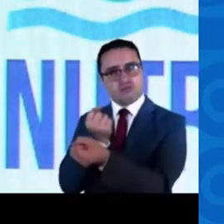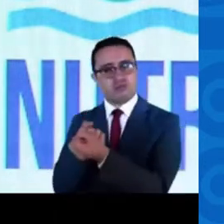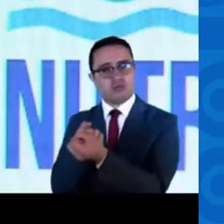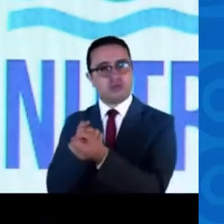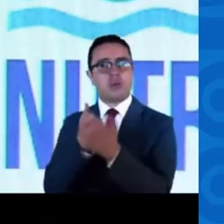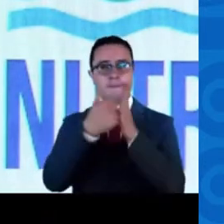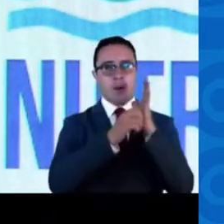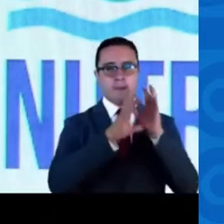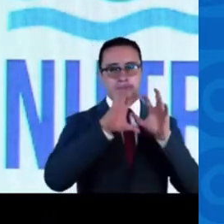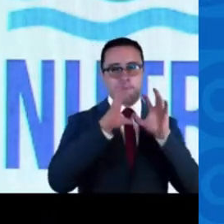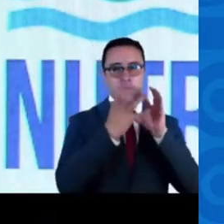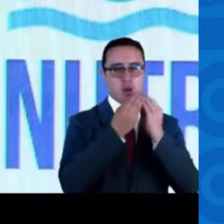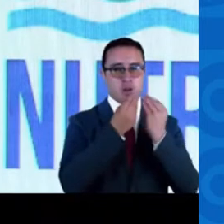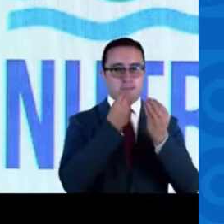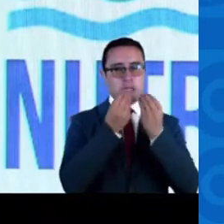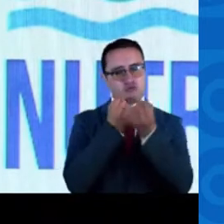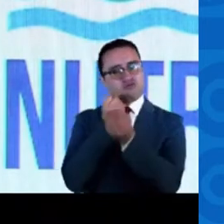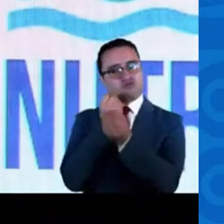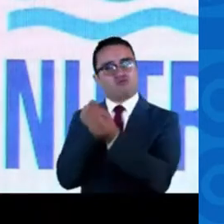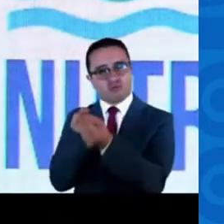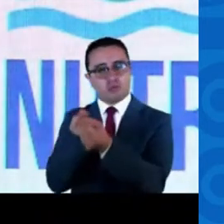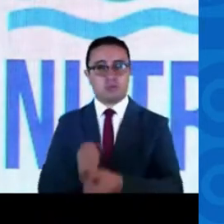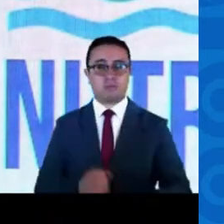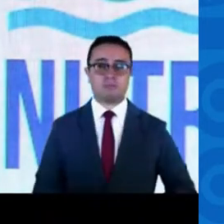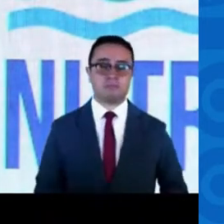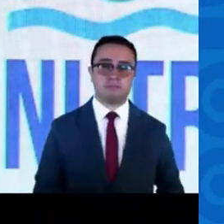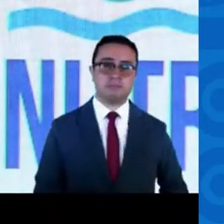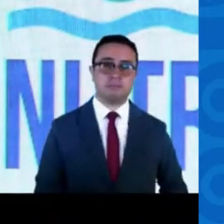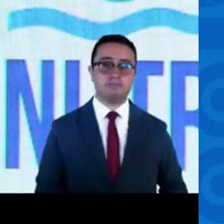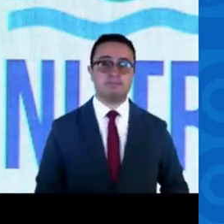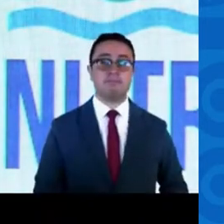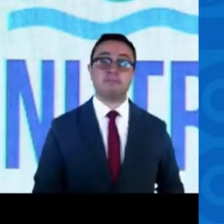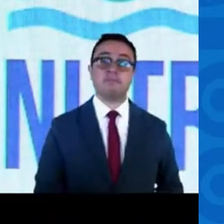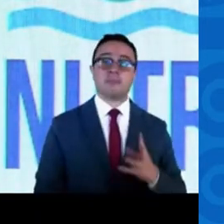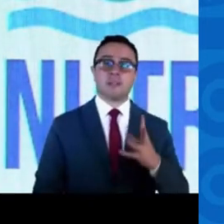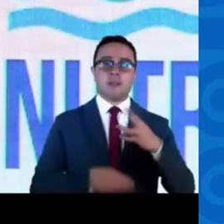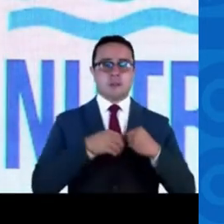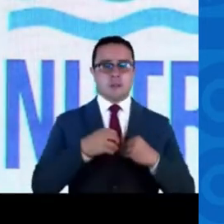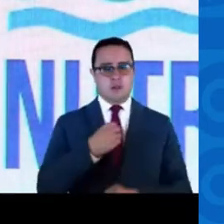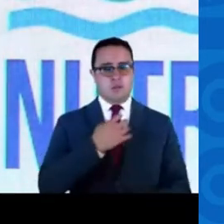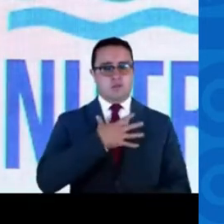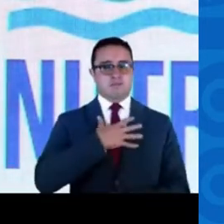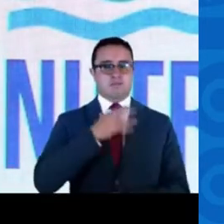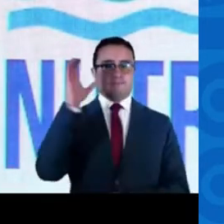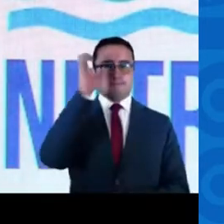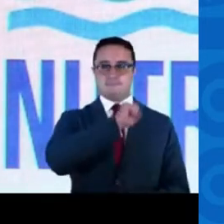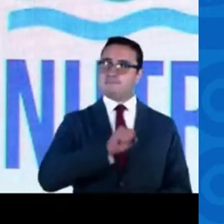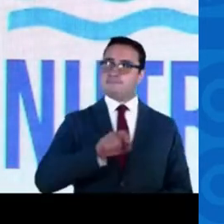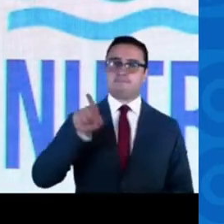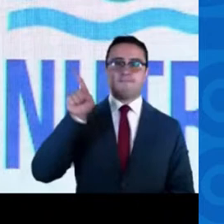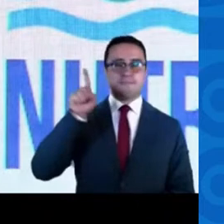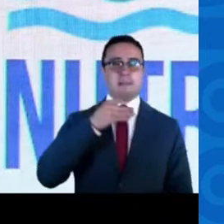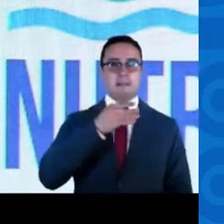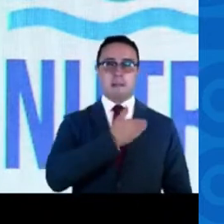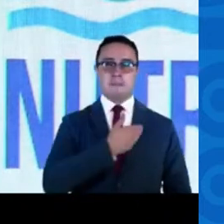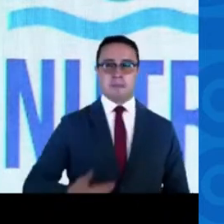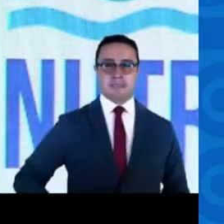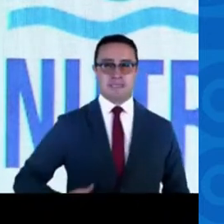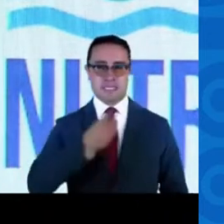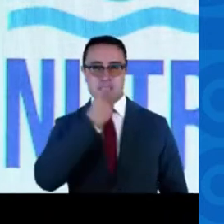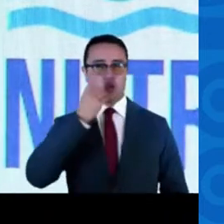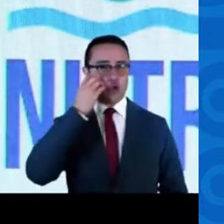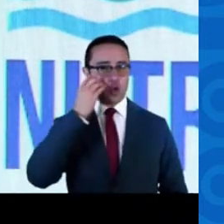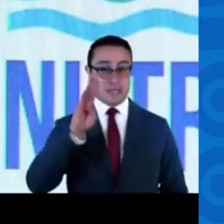we back them up from the World Food Program. It is also an opportunity to recognize